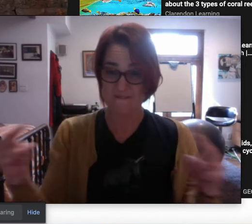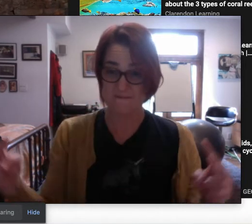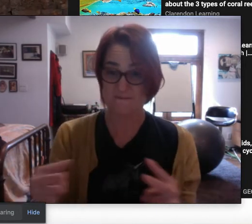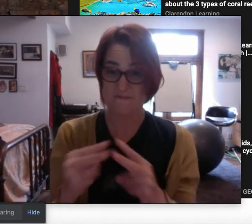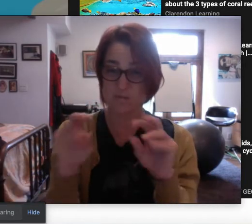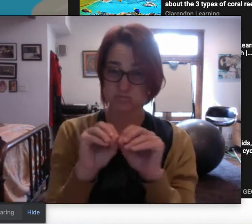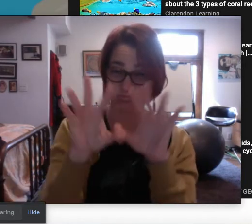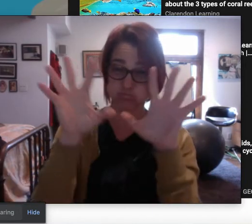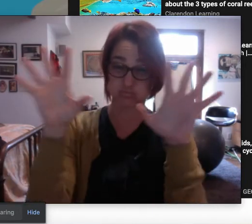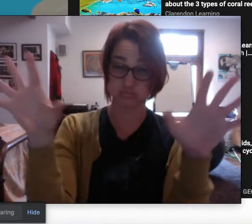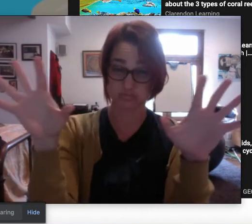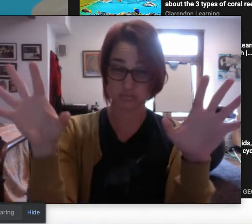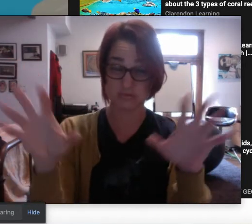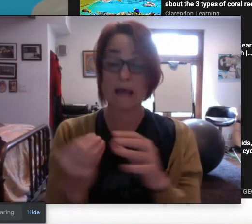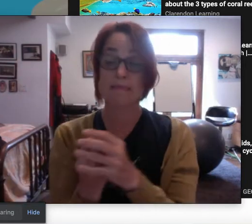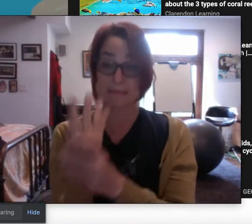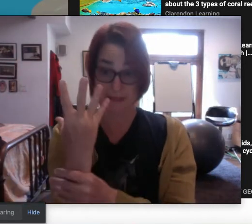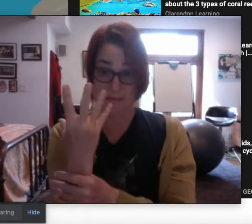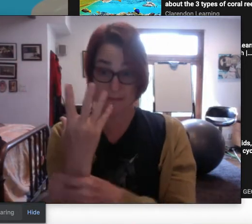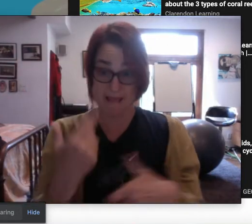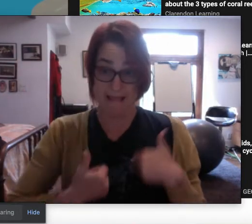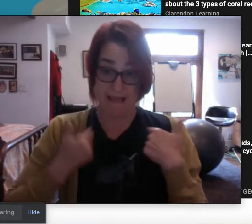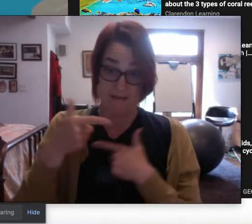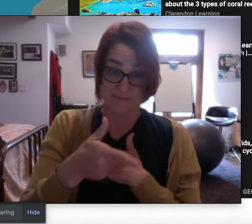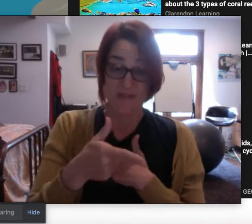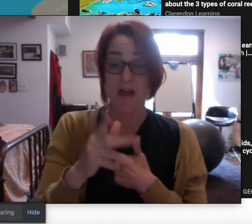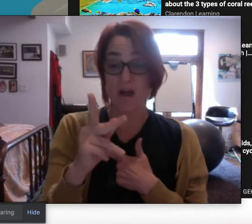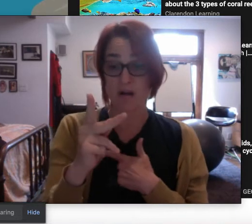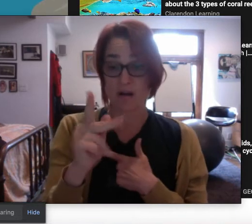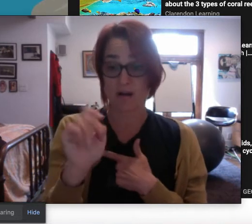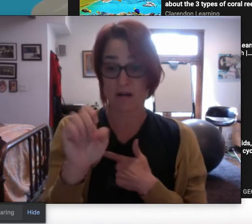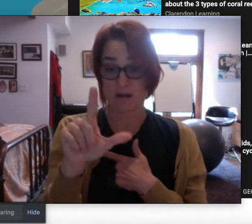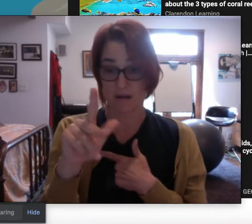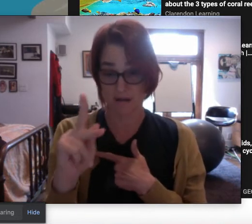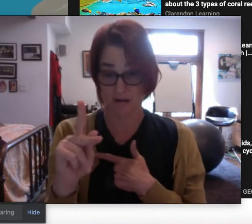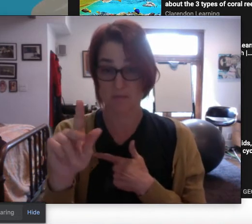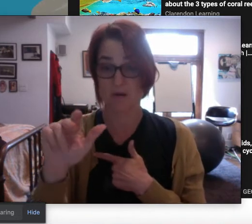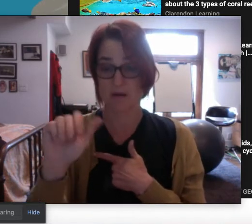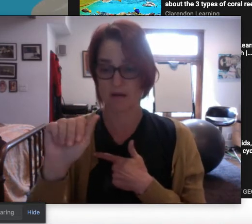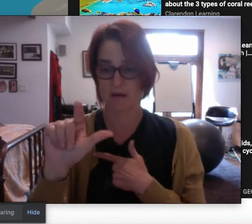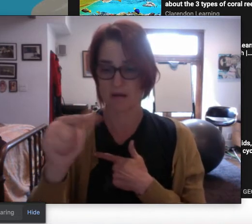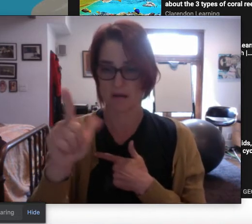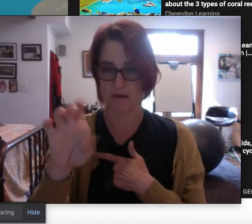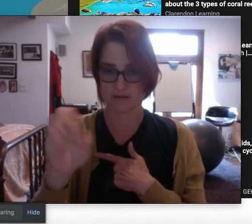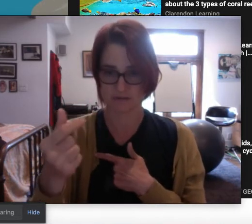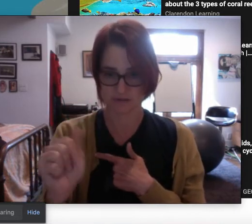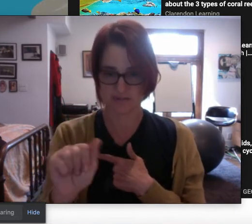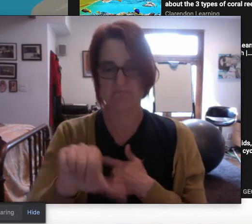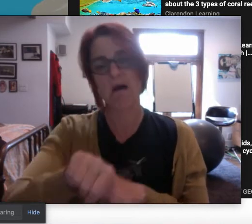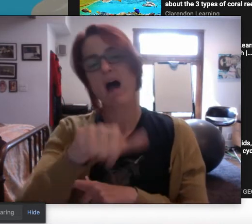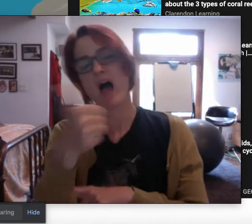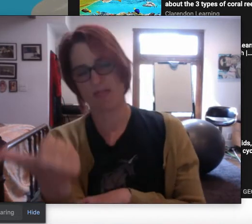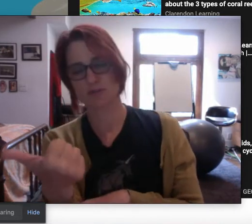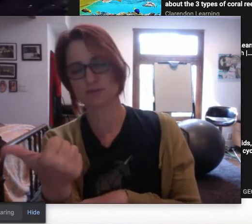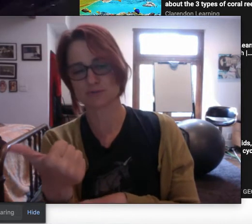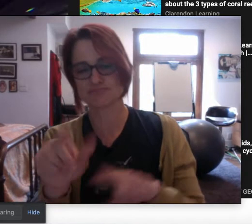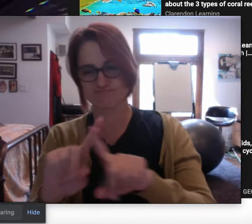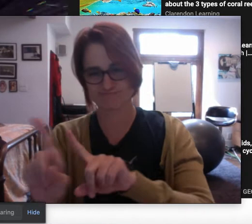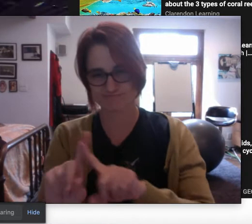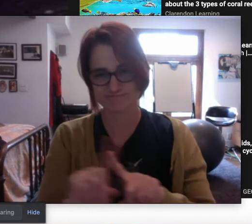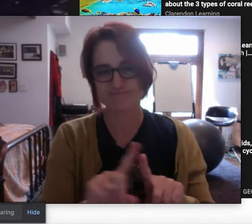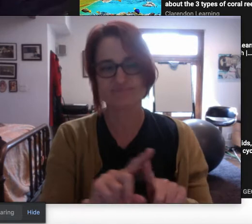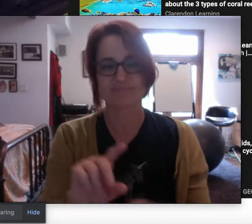Fire. The plant life in the Pacific Ocean is kelp, algae, and other seaweeds as well as seagrass.